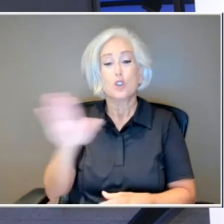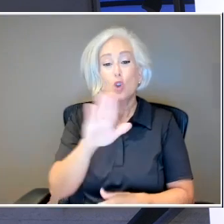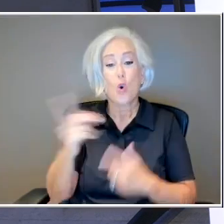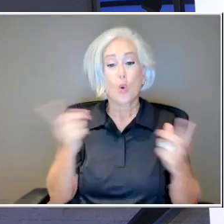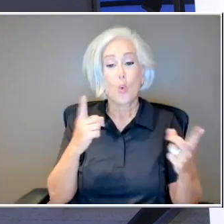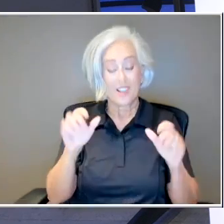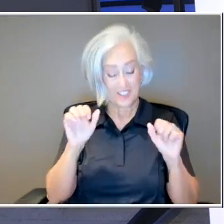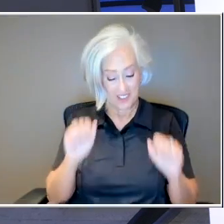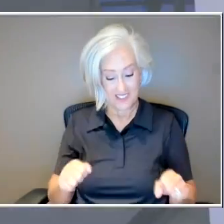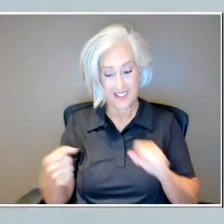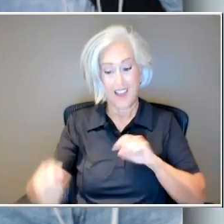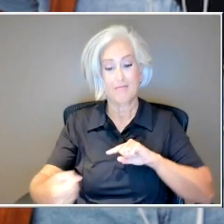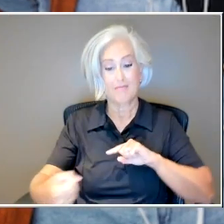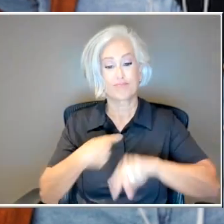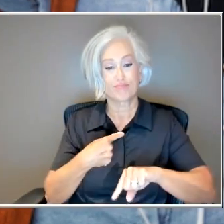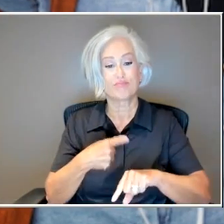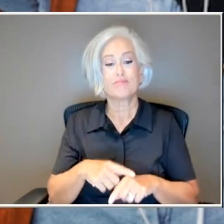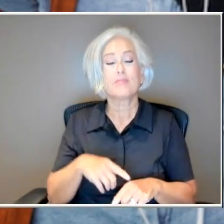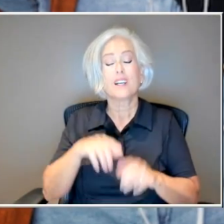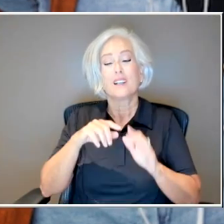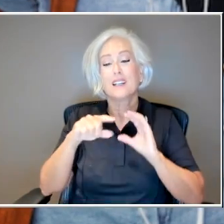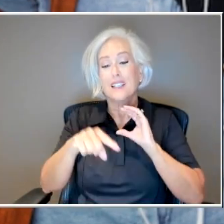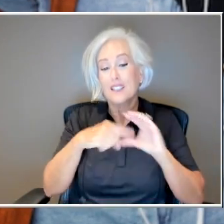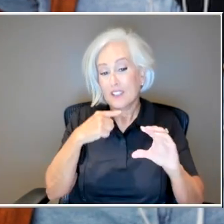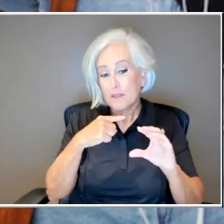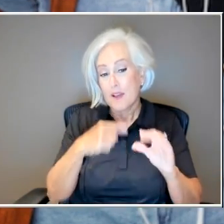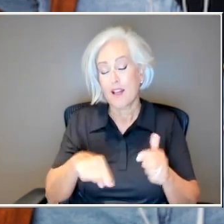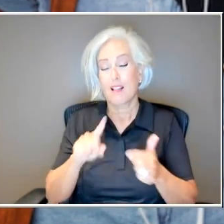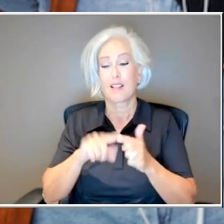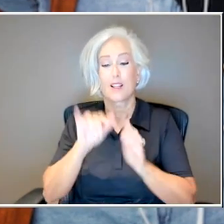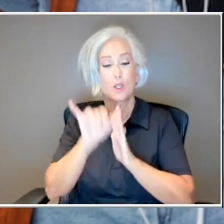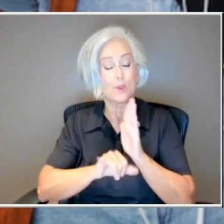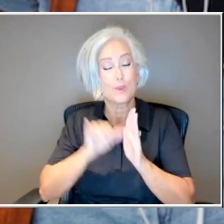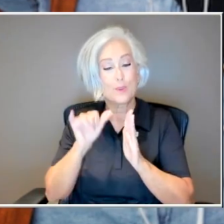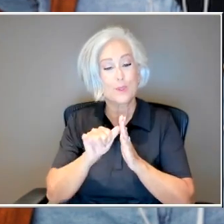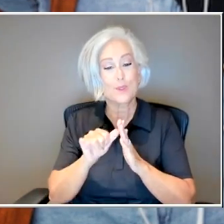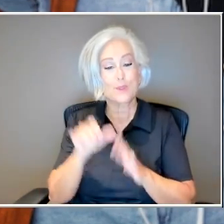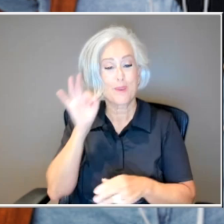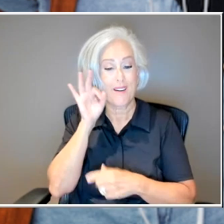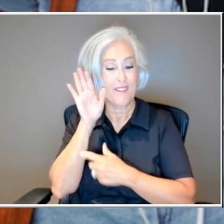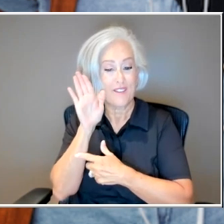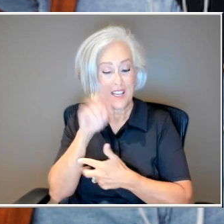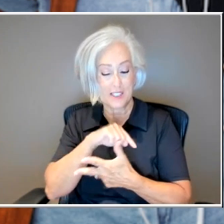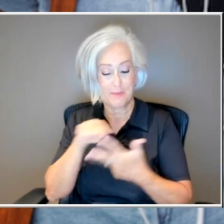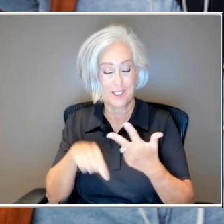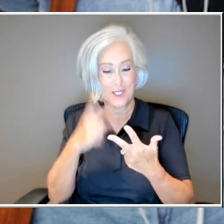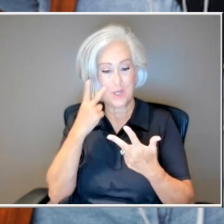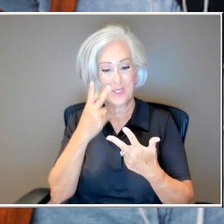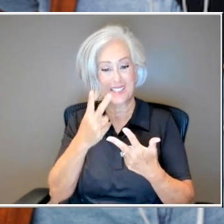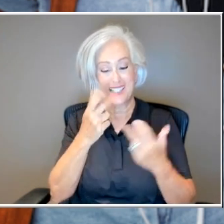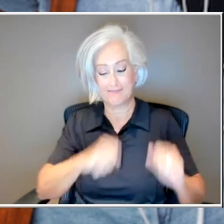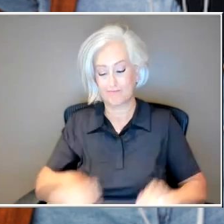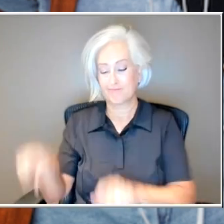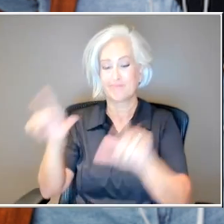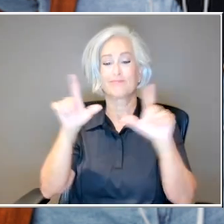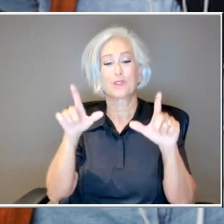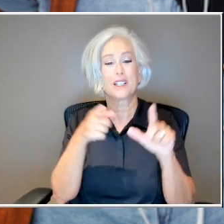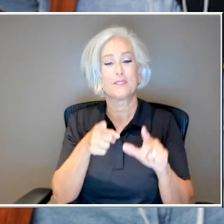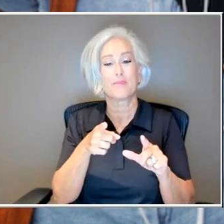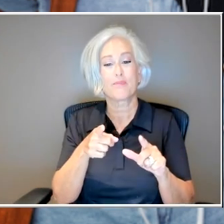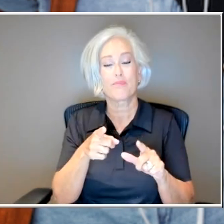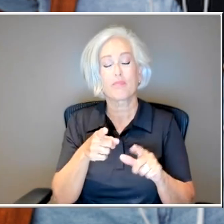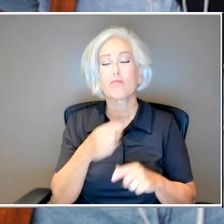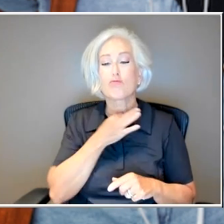on YouTube or Facebook. You can email the Medical News Network. The information is right there on your screen. So, Dr. Spuzak, was there a